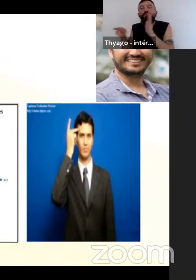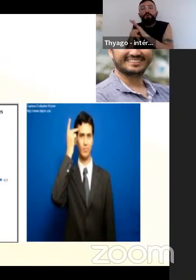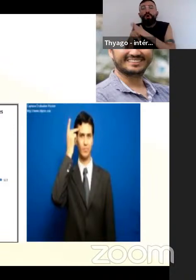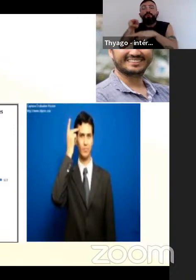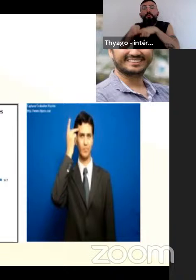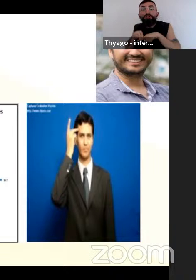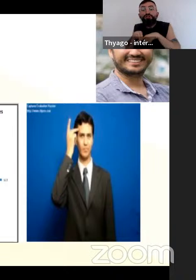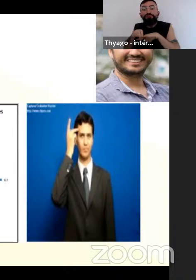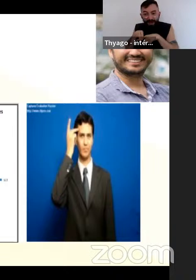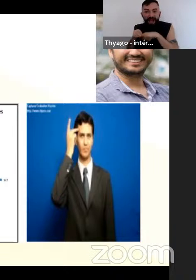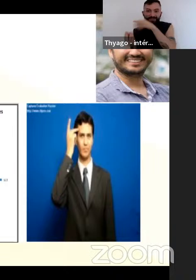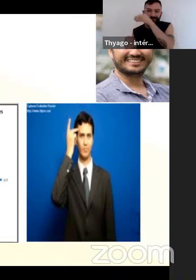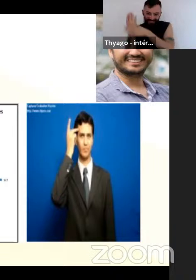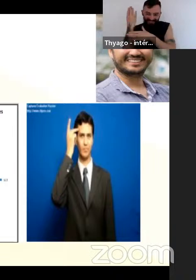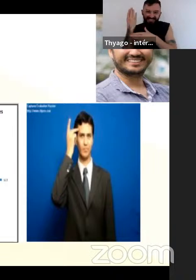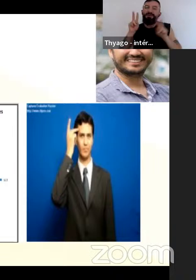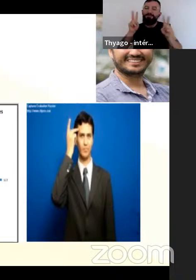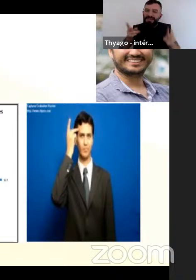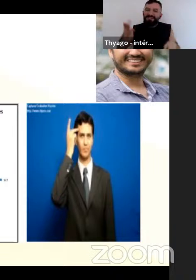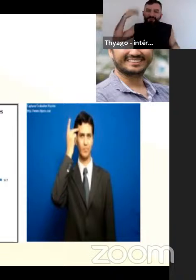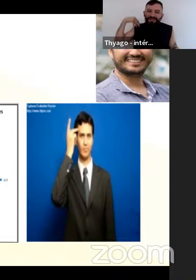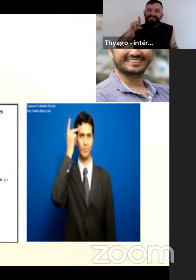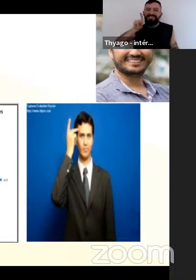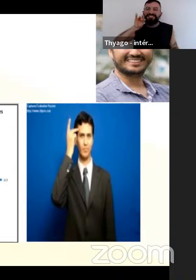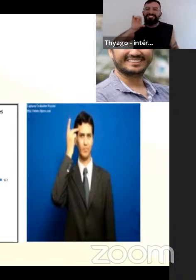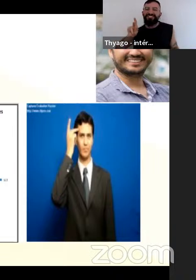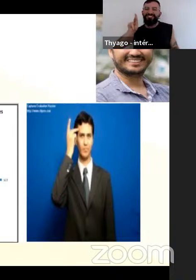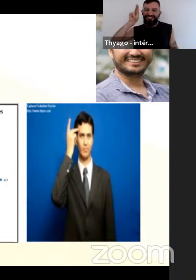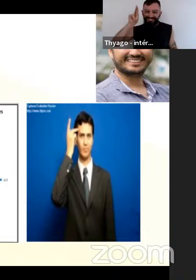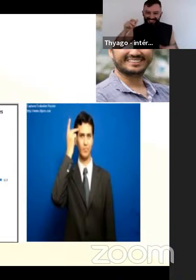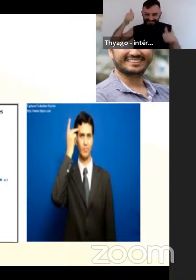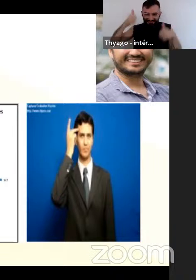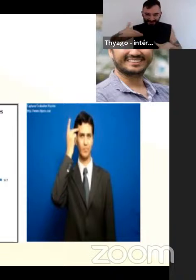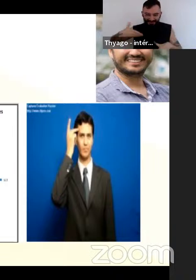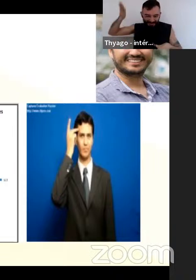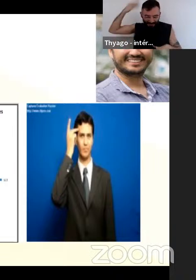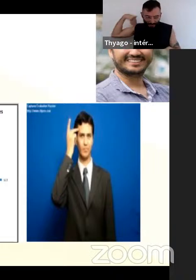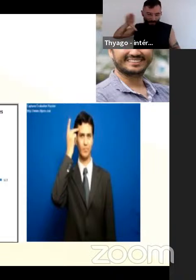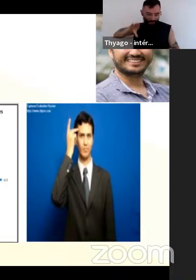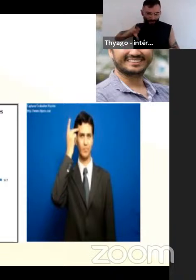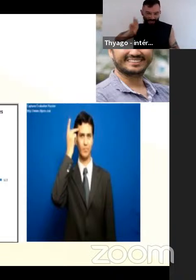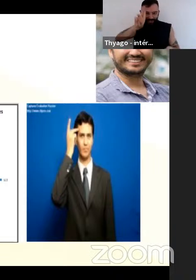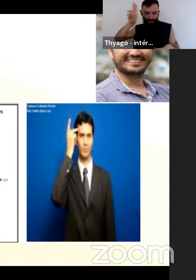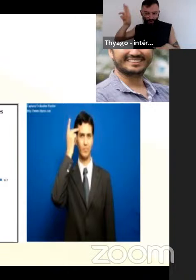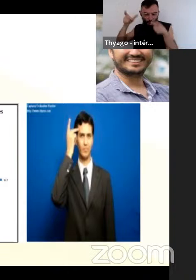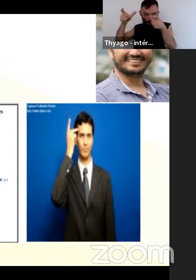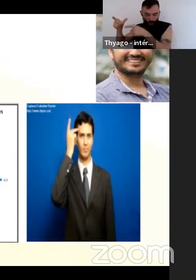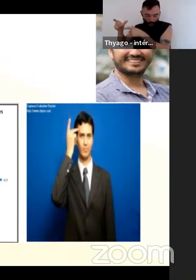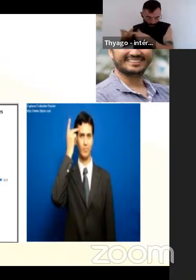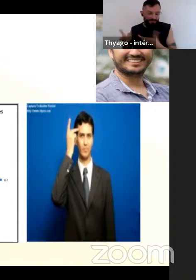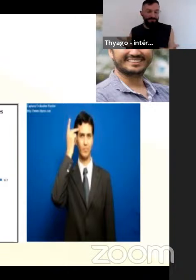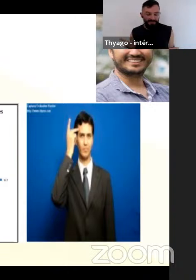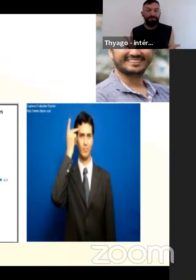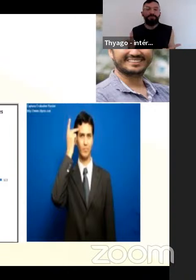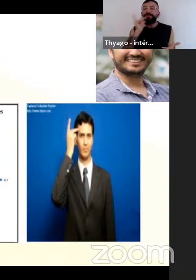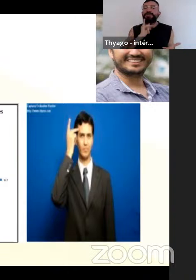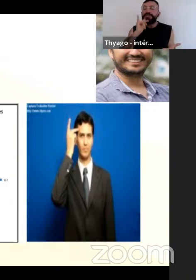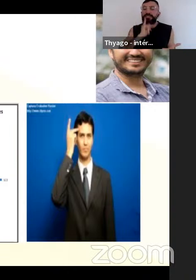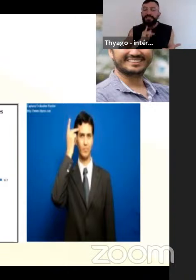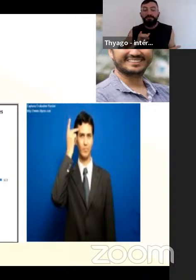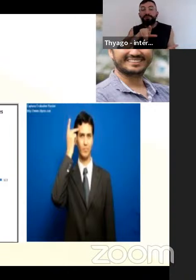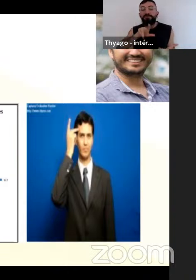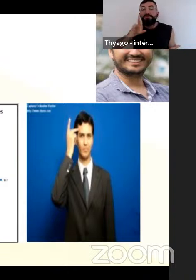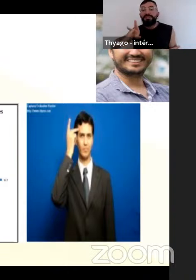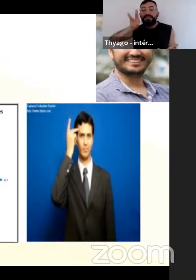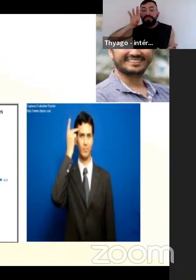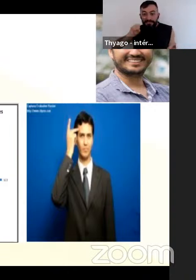Dix proposed to Portuguese toponyms. He reports that there are some